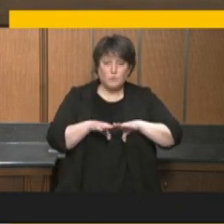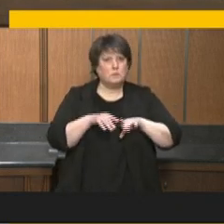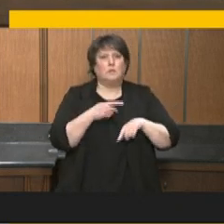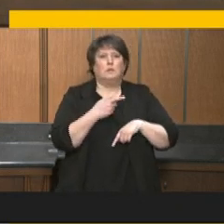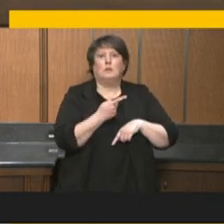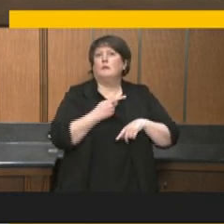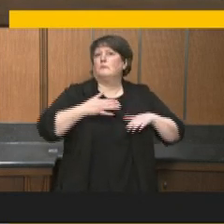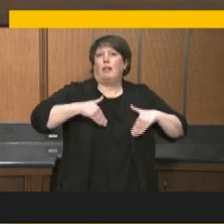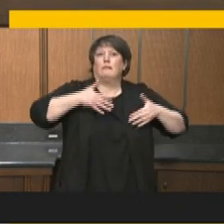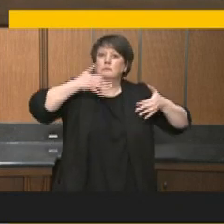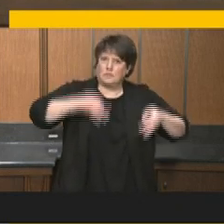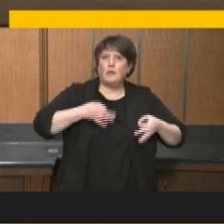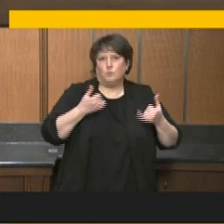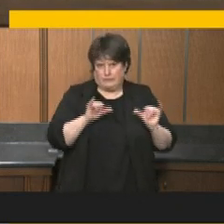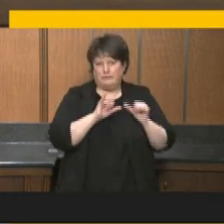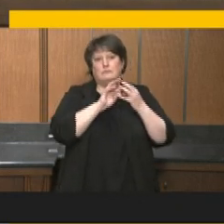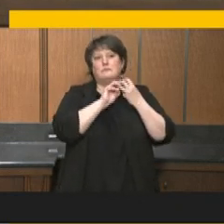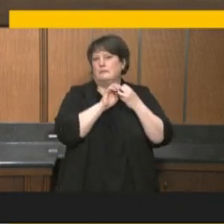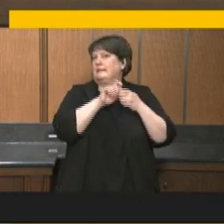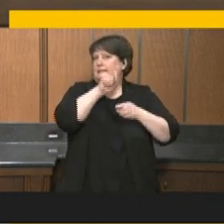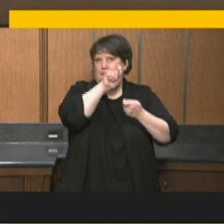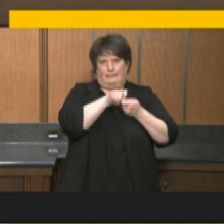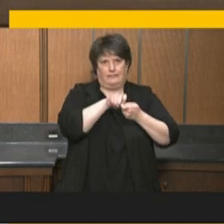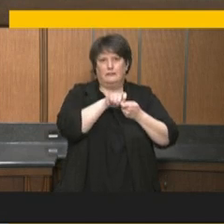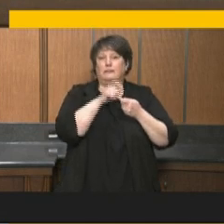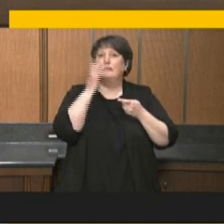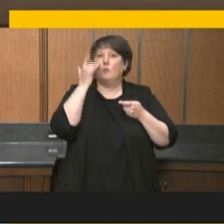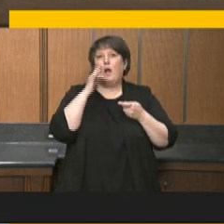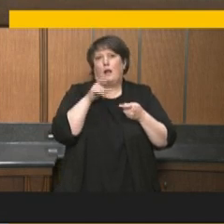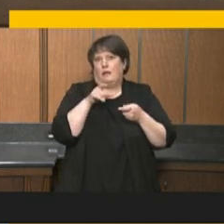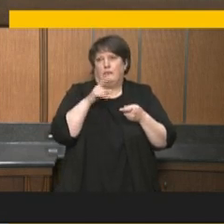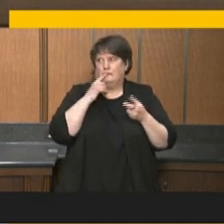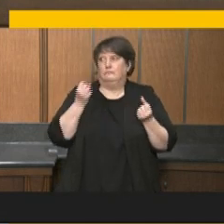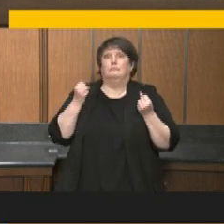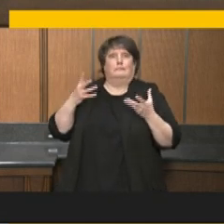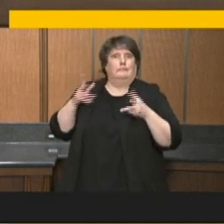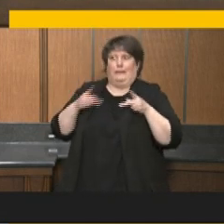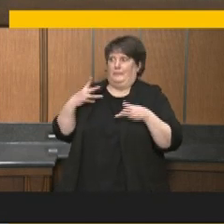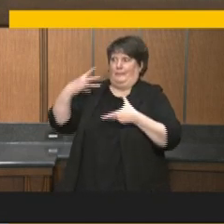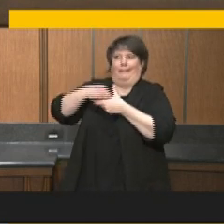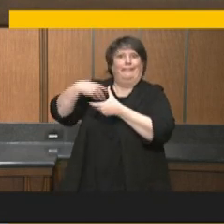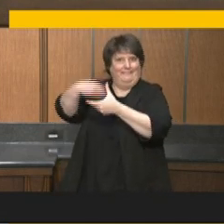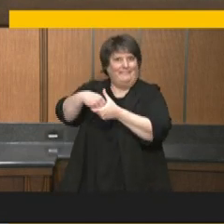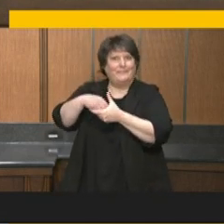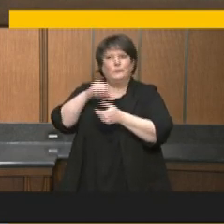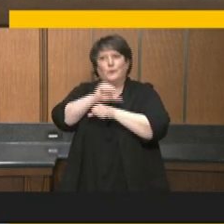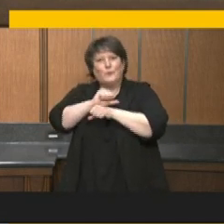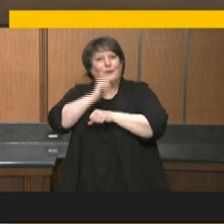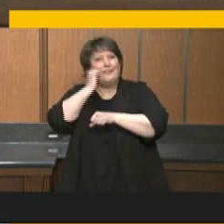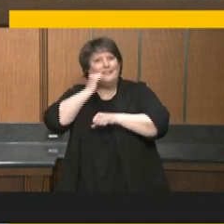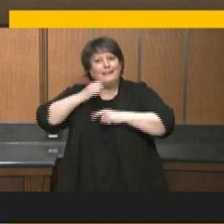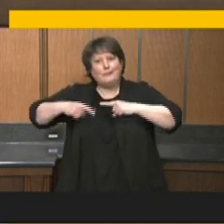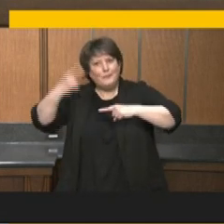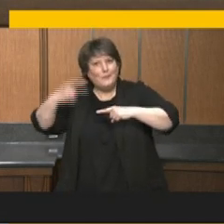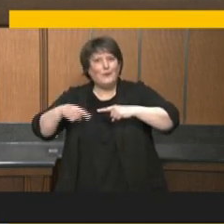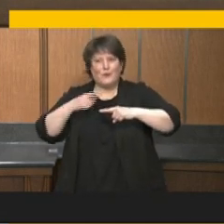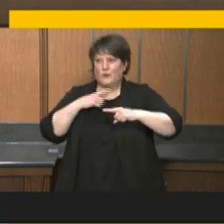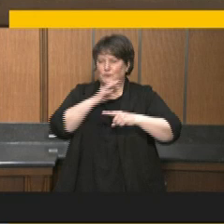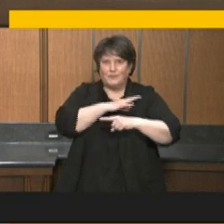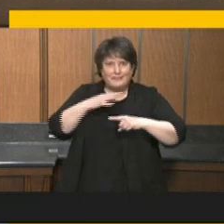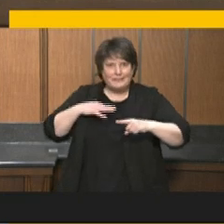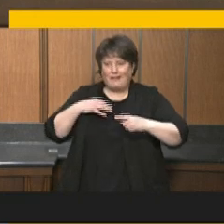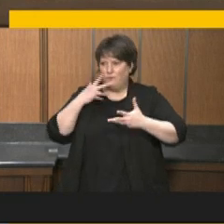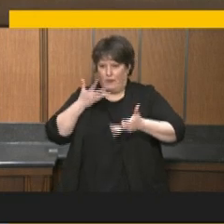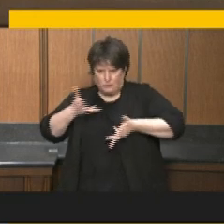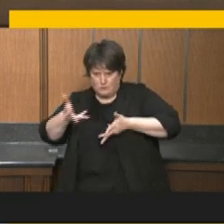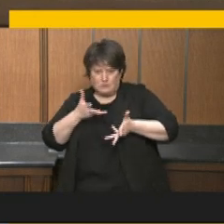details right now because we have to work with a great number of people who are working every day on the border. And I